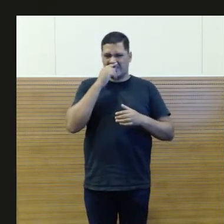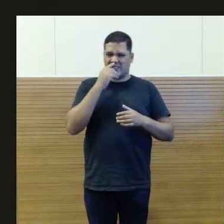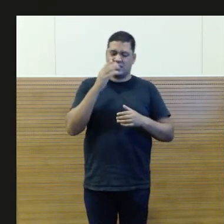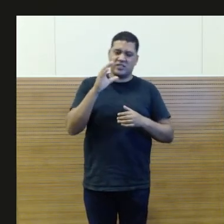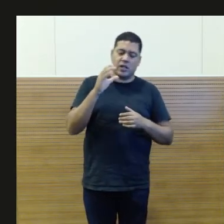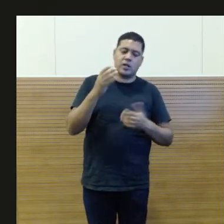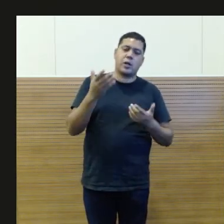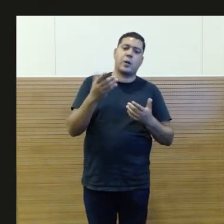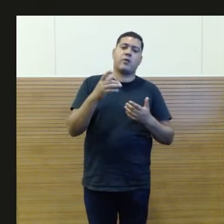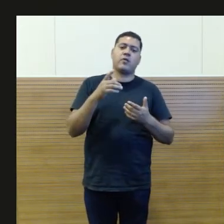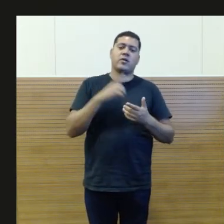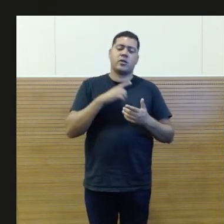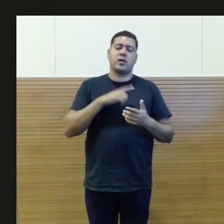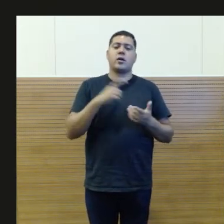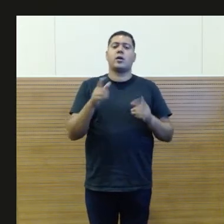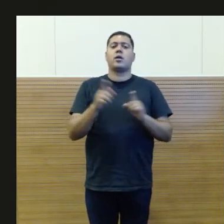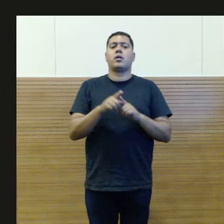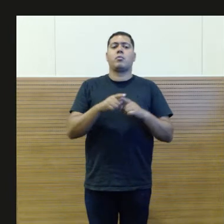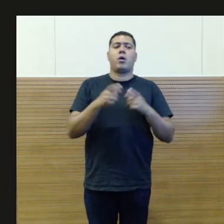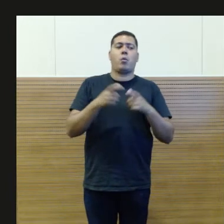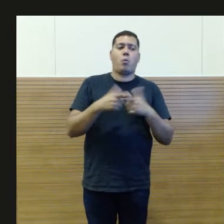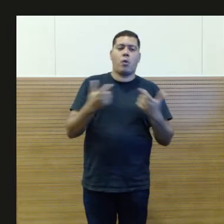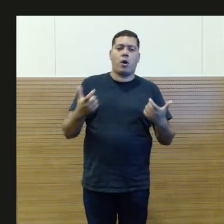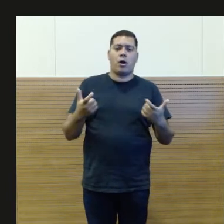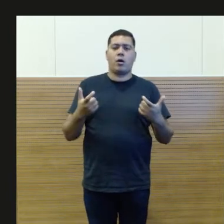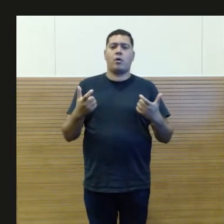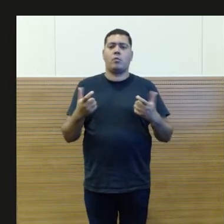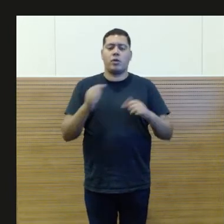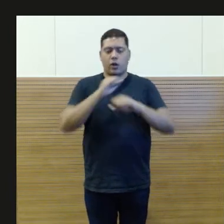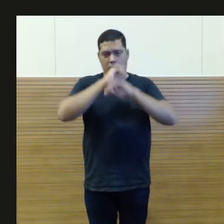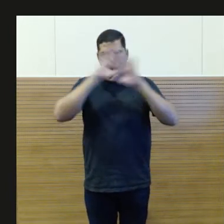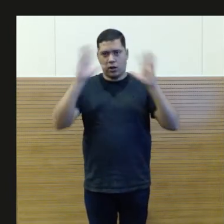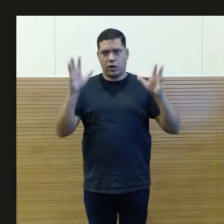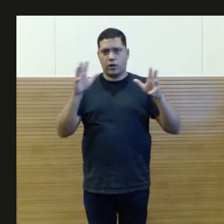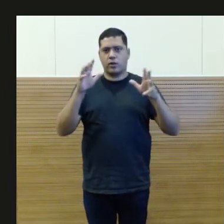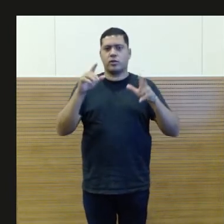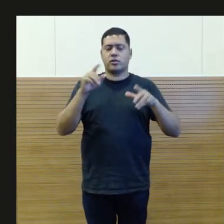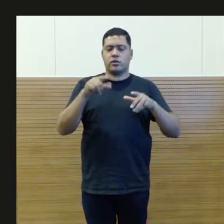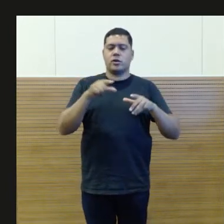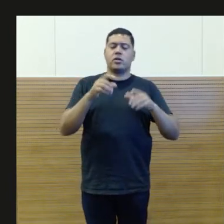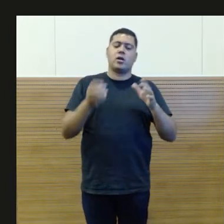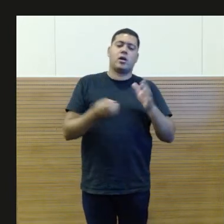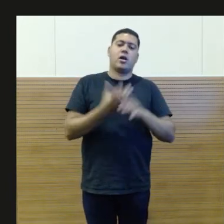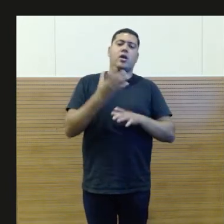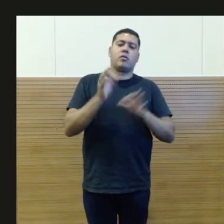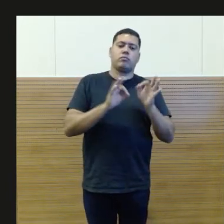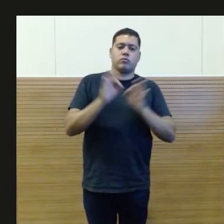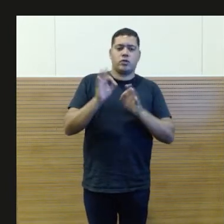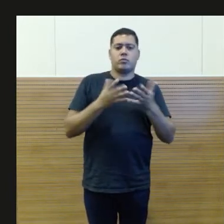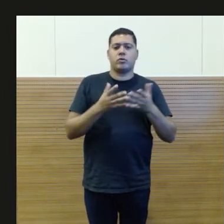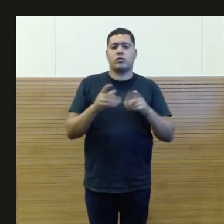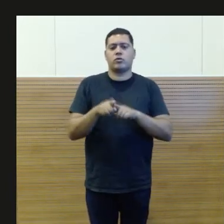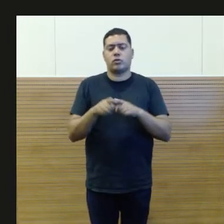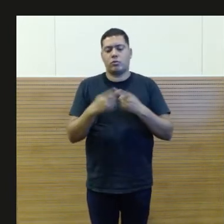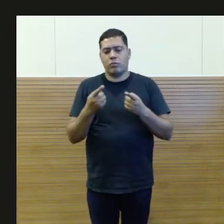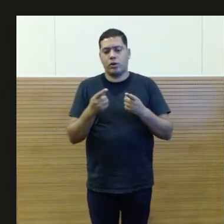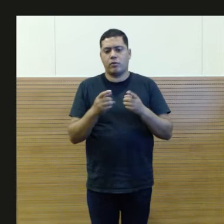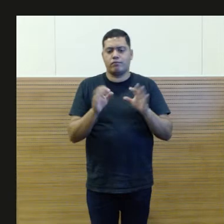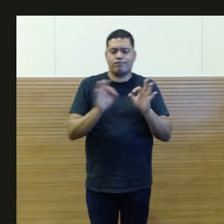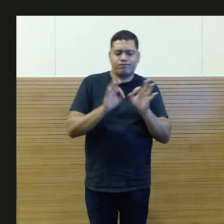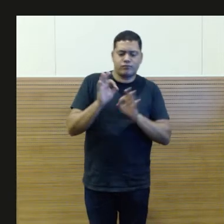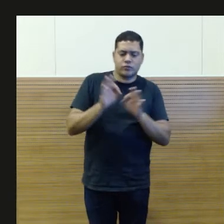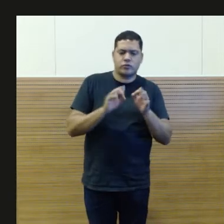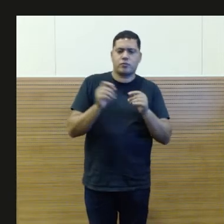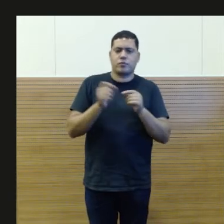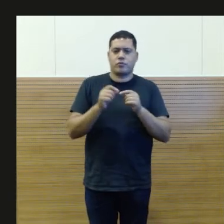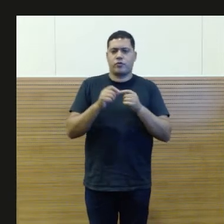below 2 years, we have 12 recommendations. And here, a great highlight on culinary skills is